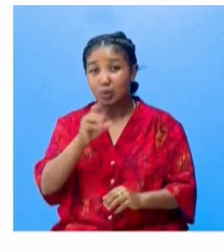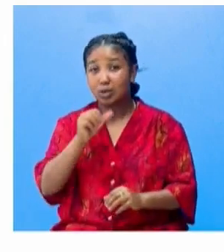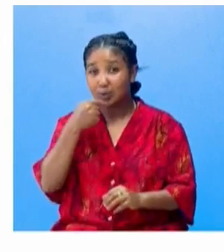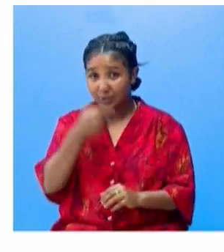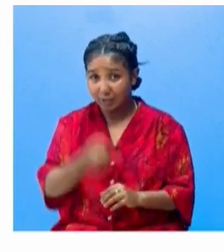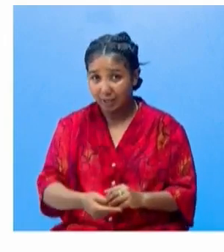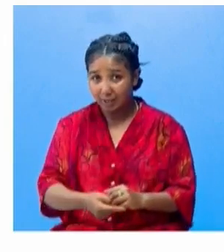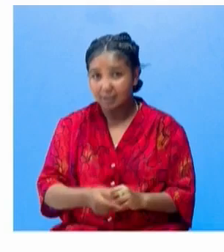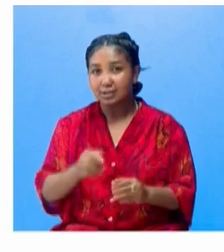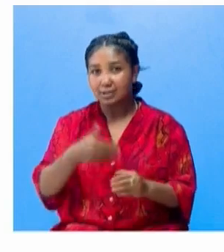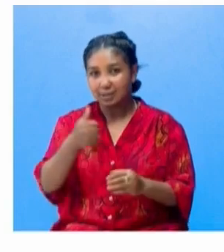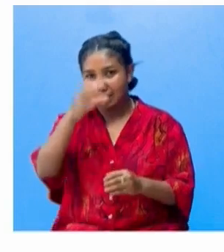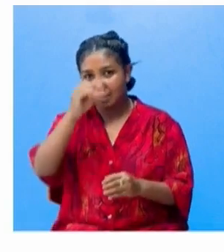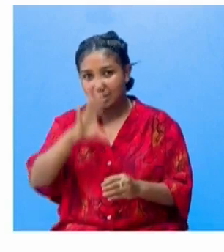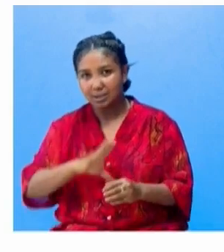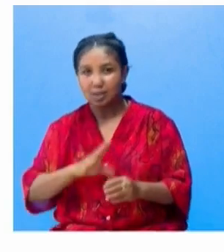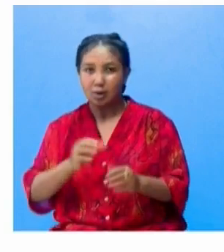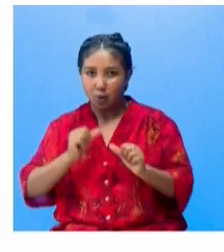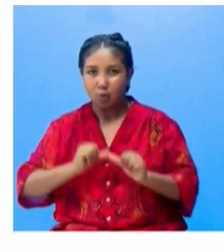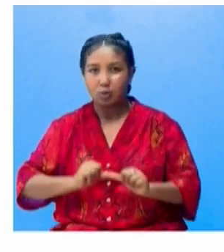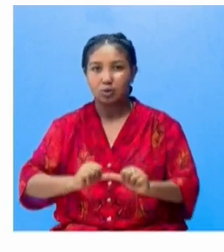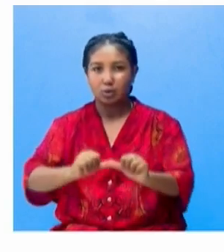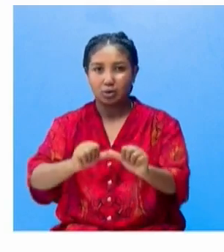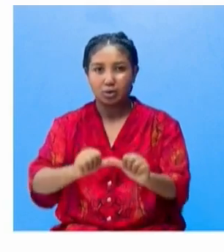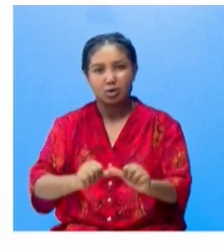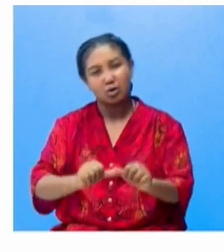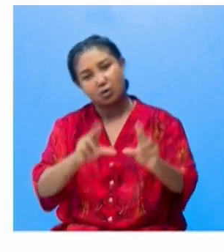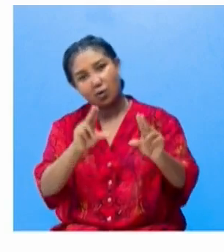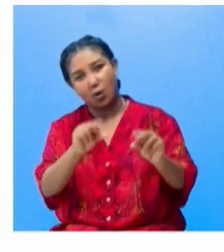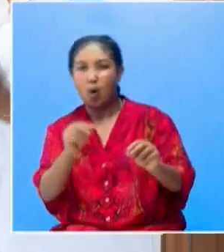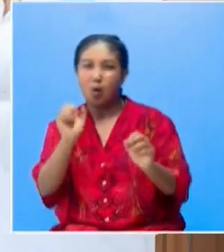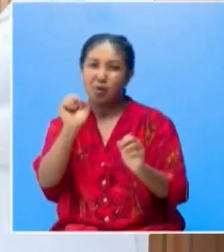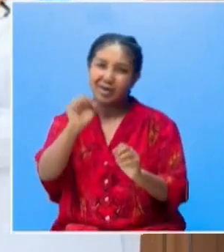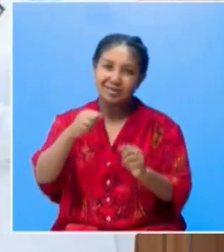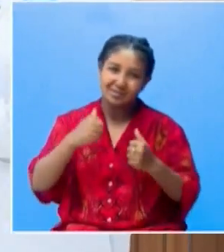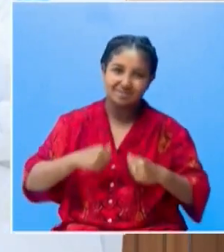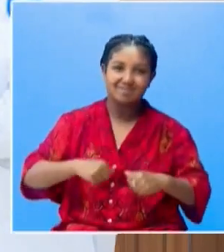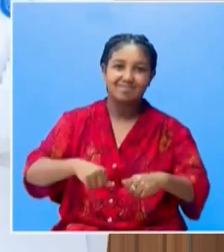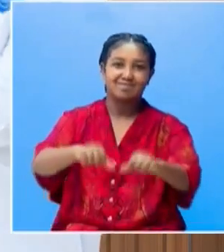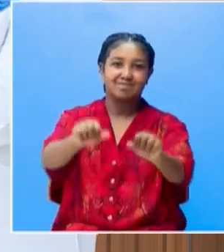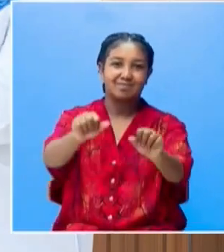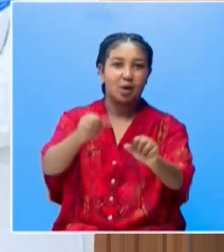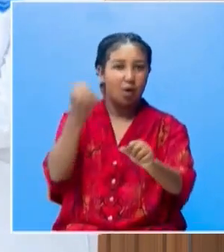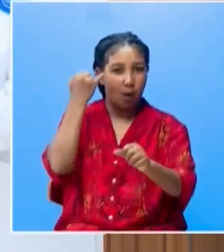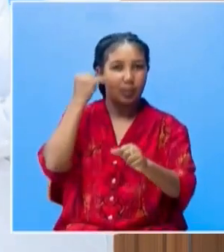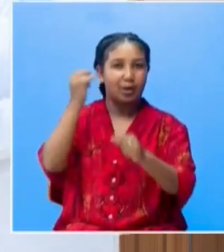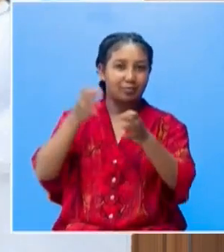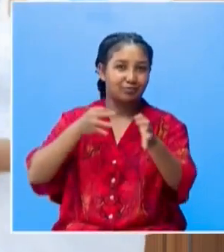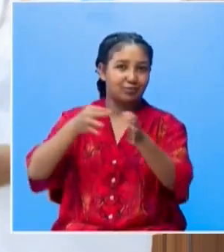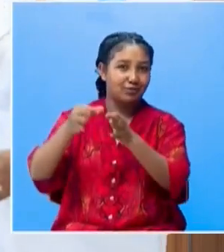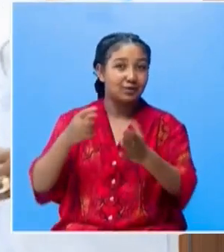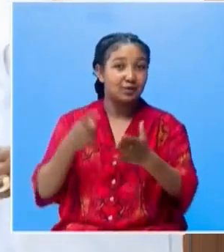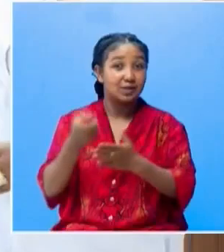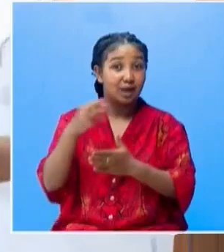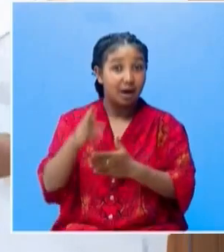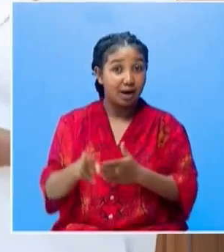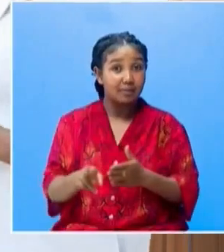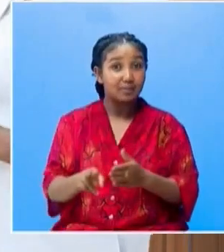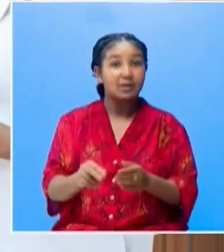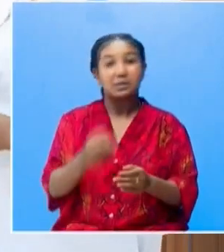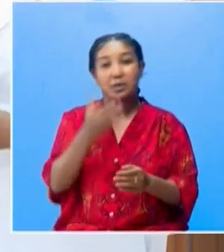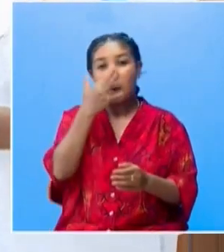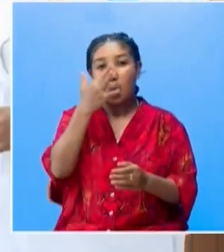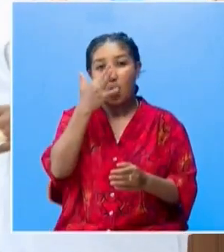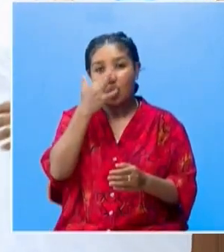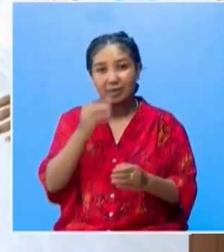say, then that person continues by saying no or yes, and then his or her opinion. These are the common